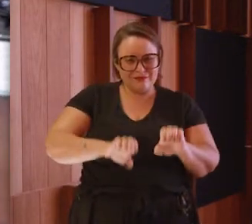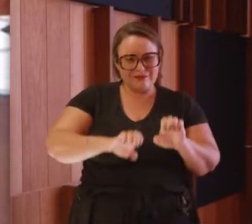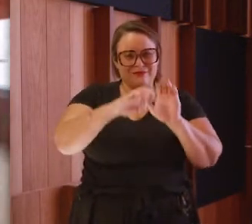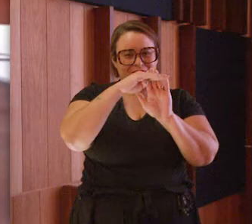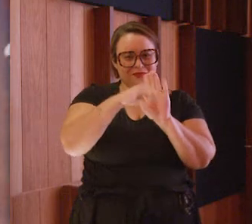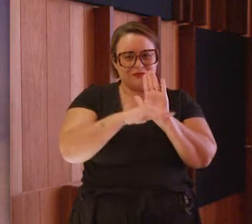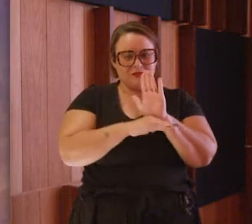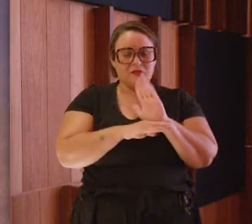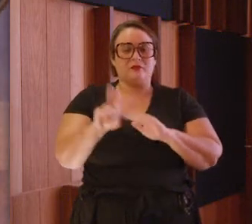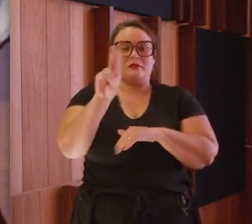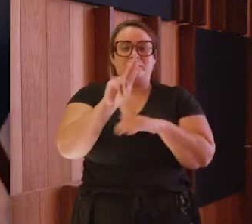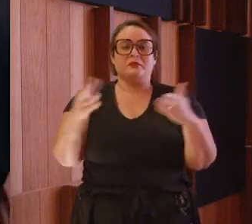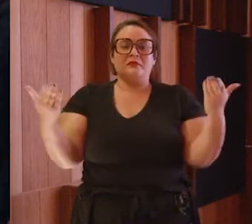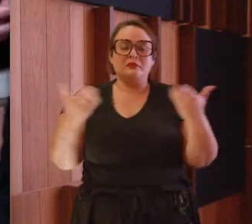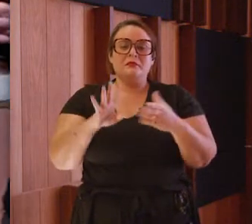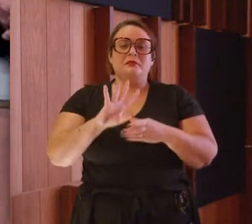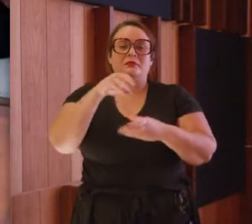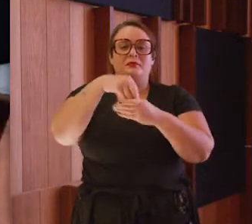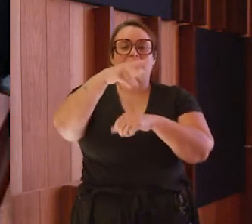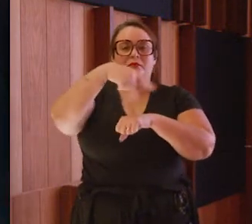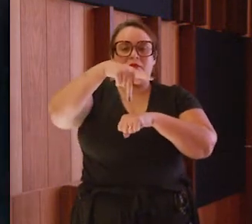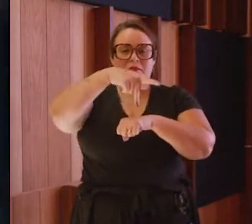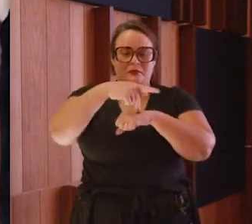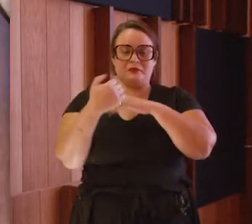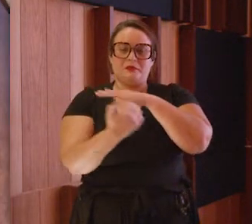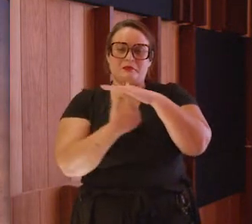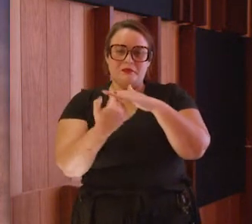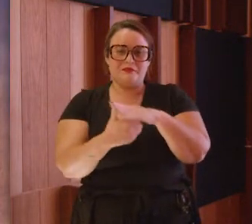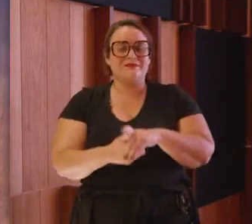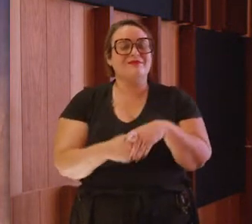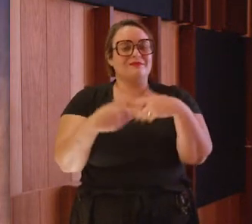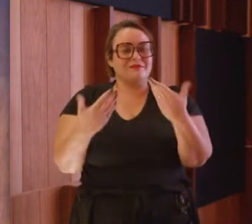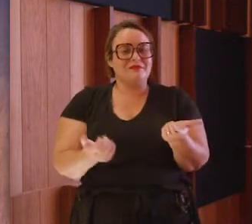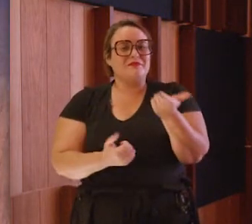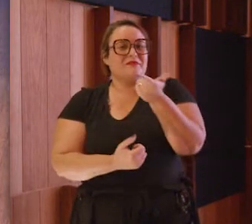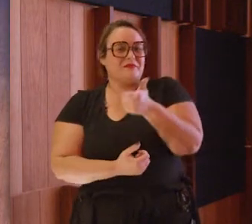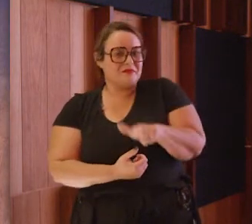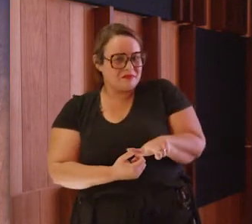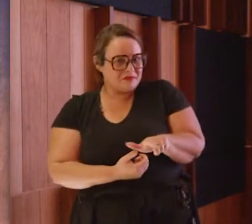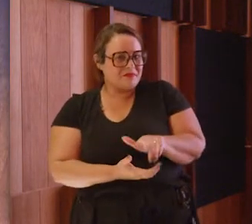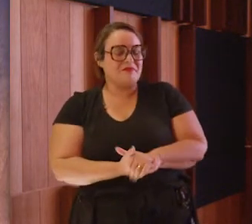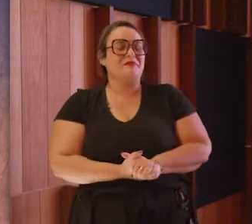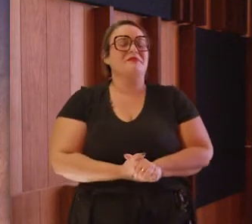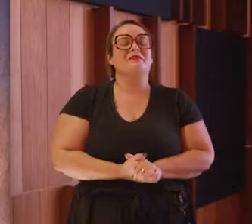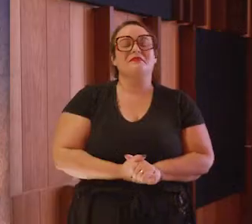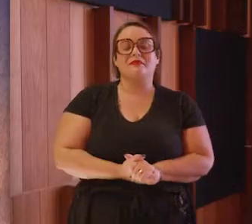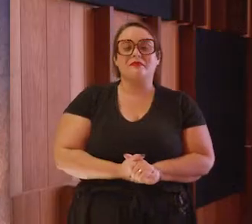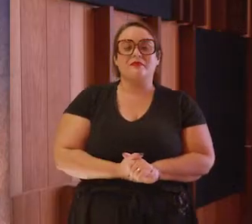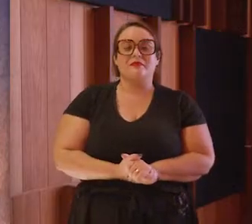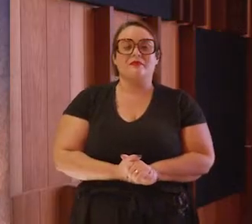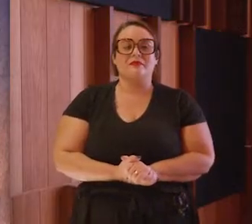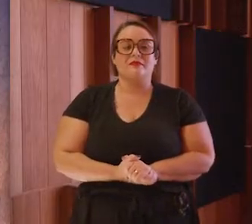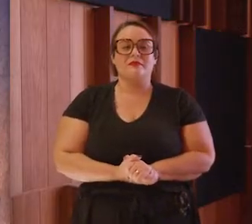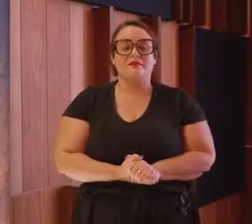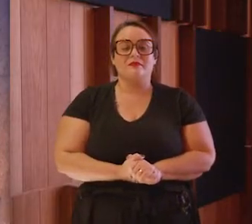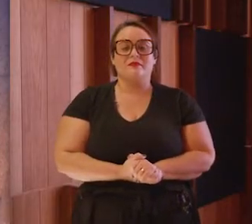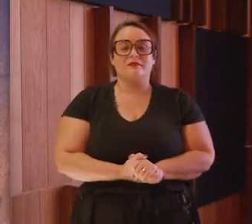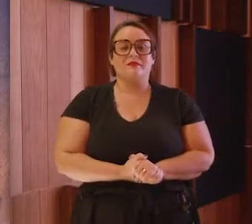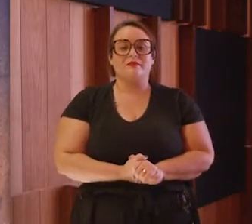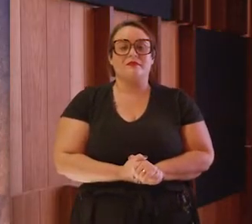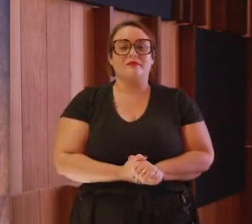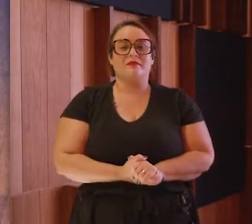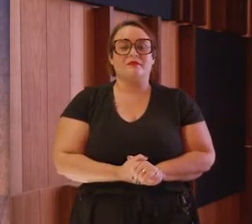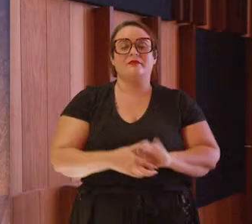ultimate parent entity. Again, the income inclusion rule applies in 2024 for tax years beginning on or after